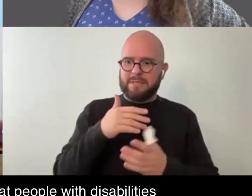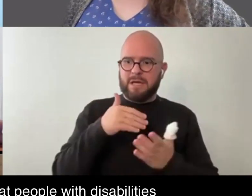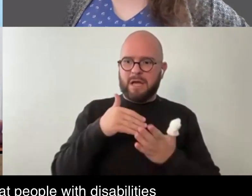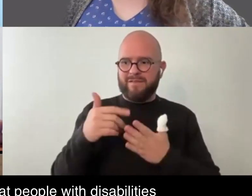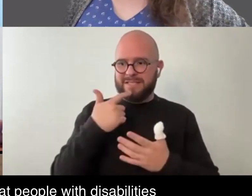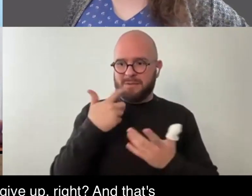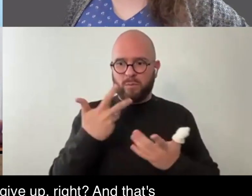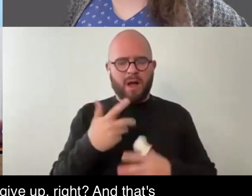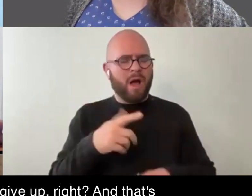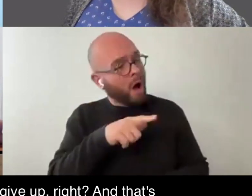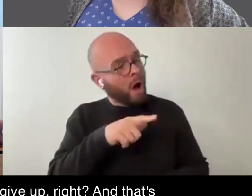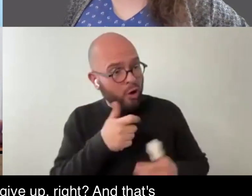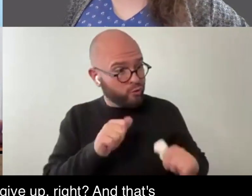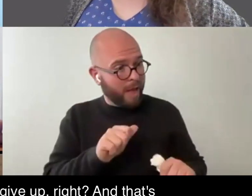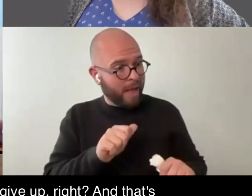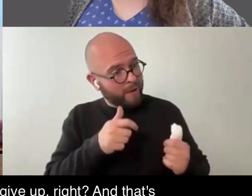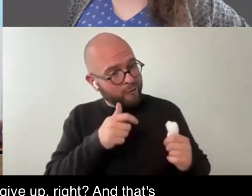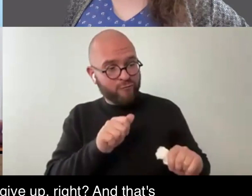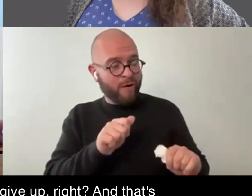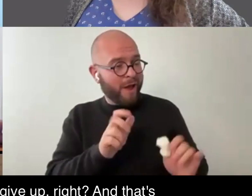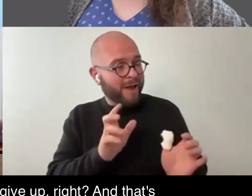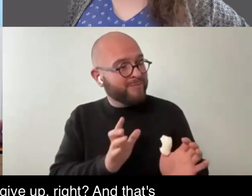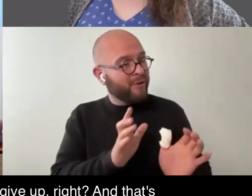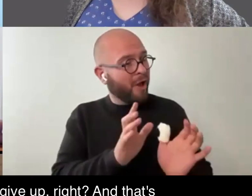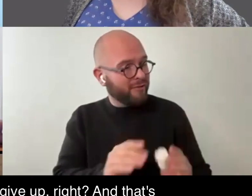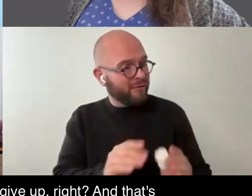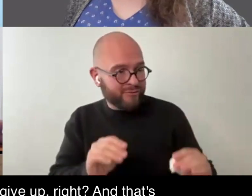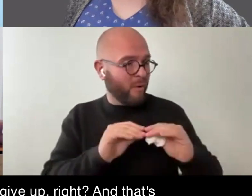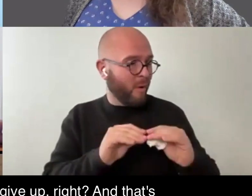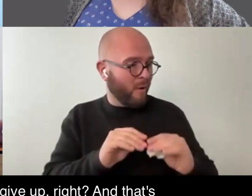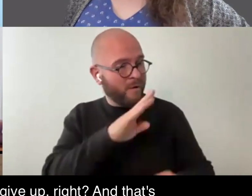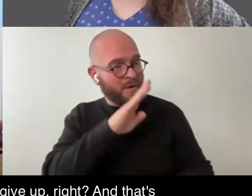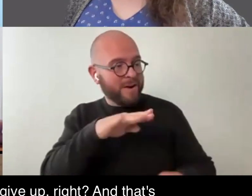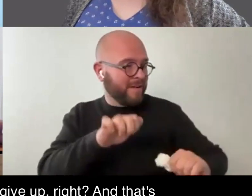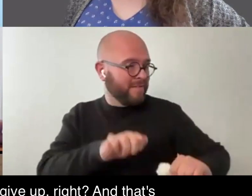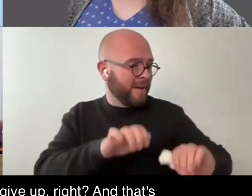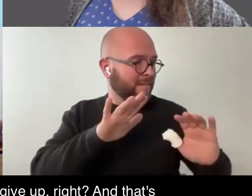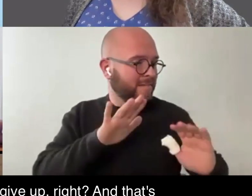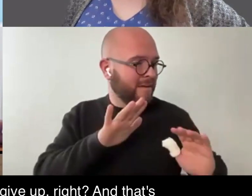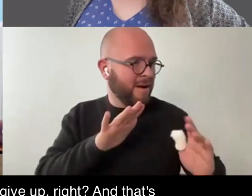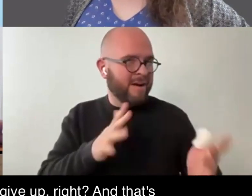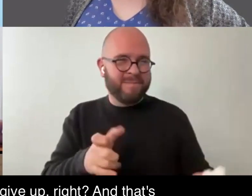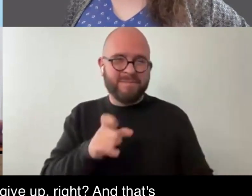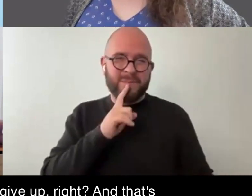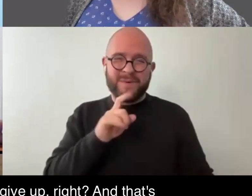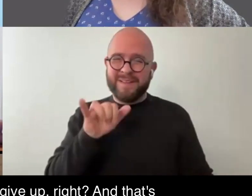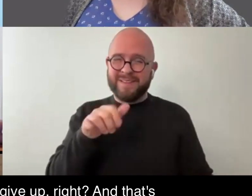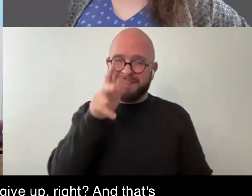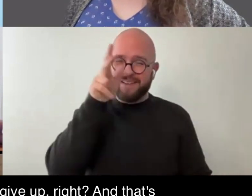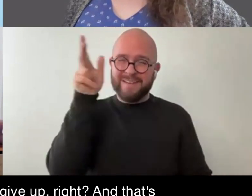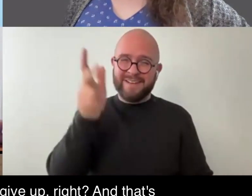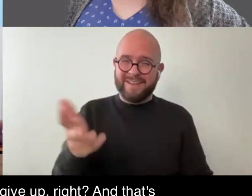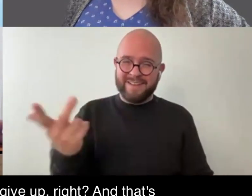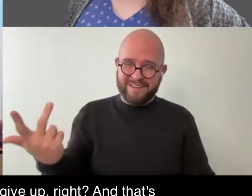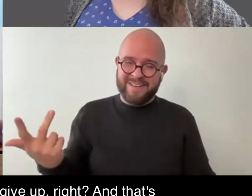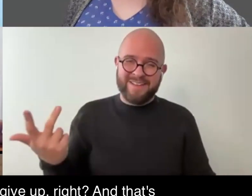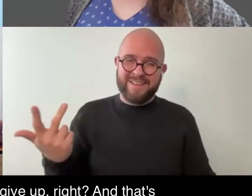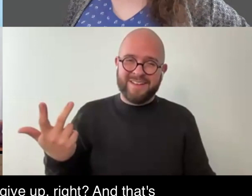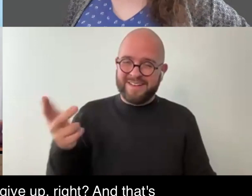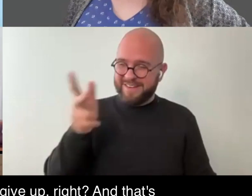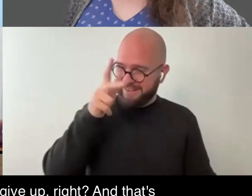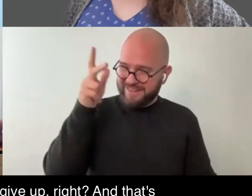trying, just push harder, right? Just never give up, right? And that's just bogus, right? Like, actually, there